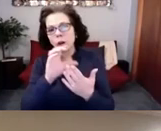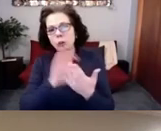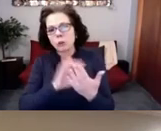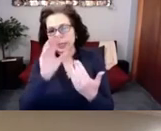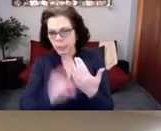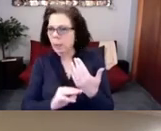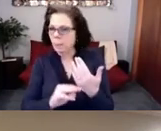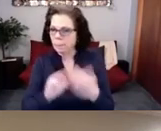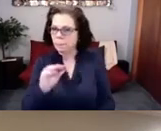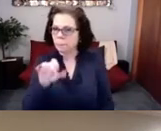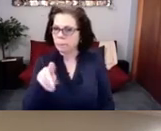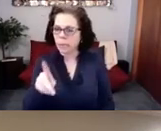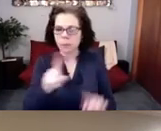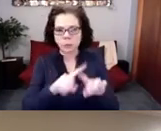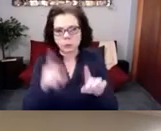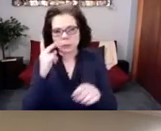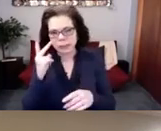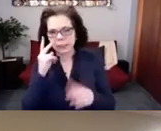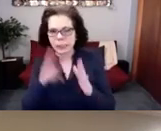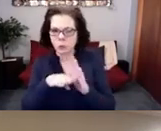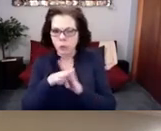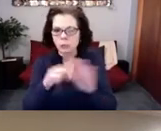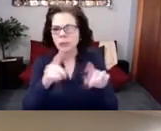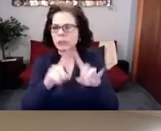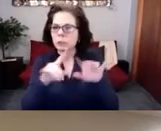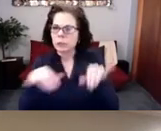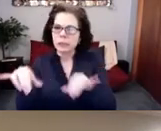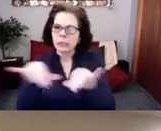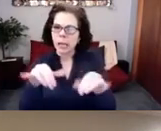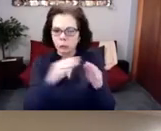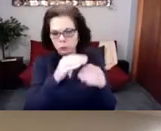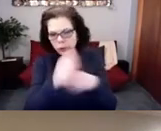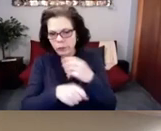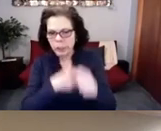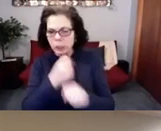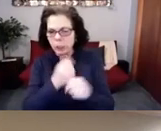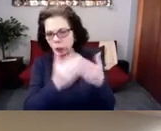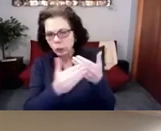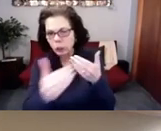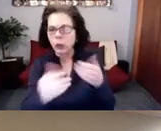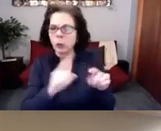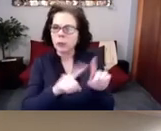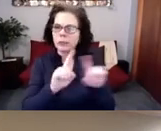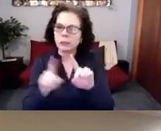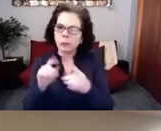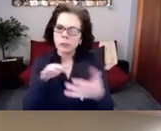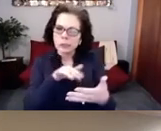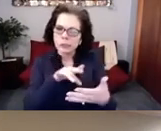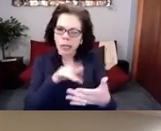the progression of the standards across the entire year and what units of study are coming